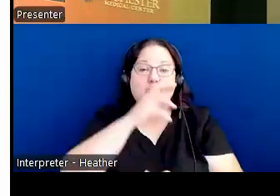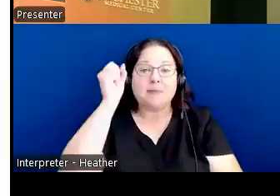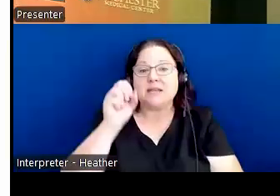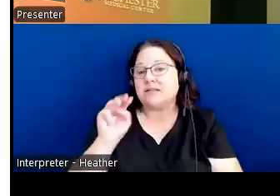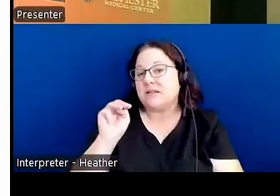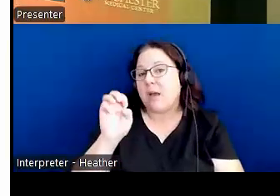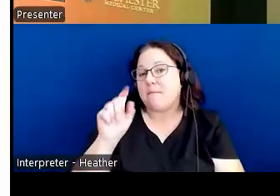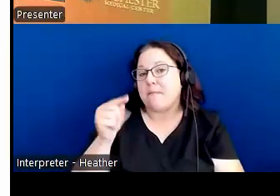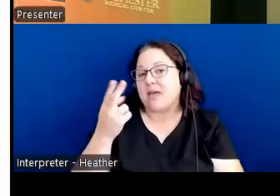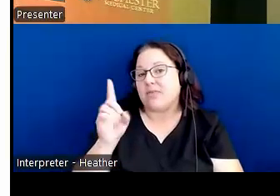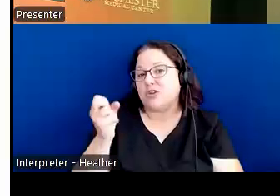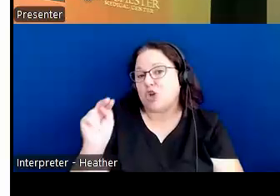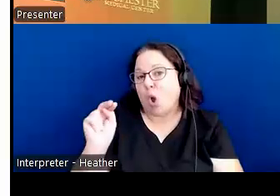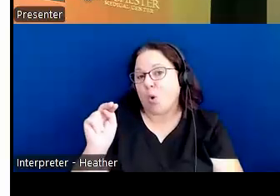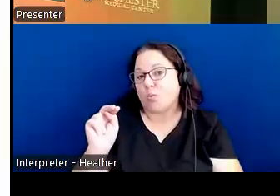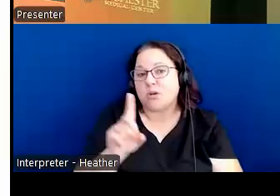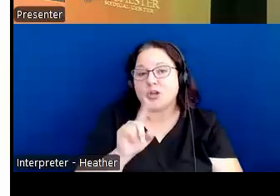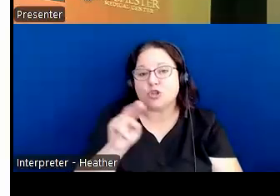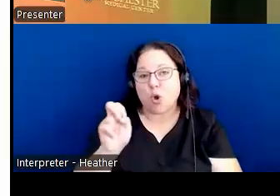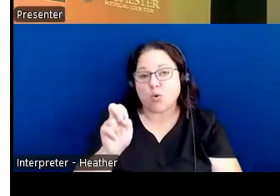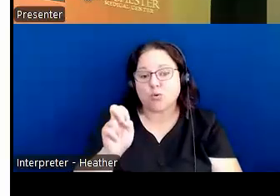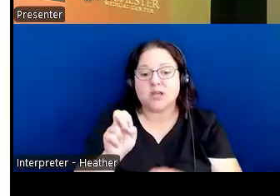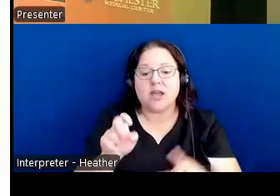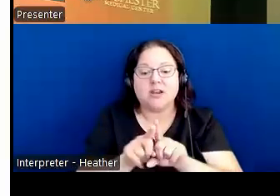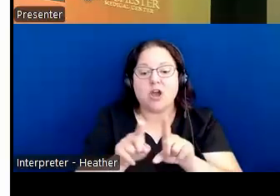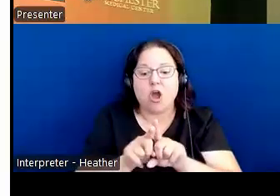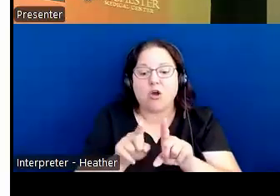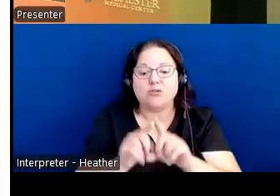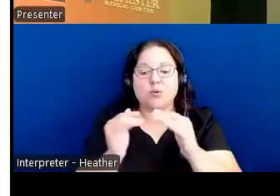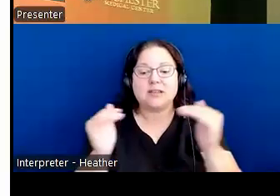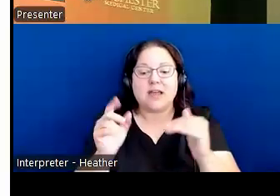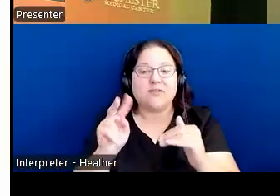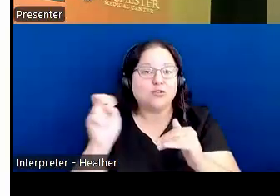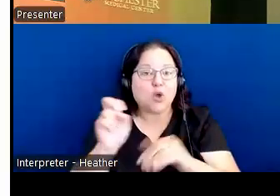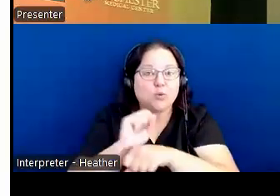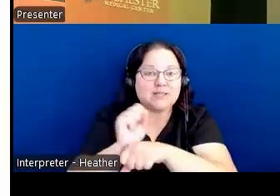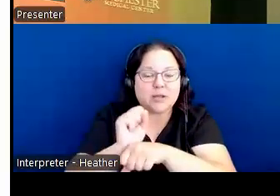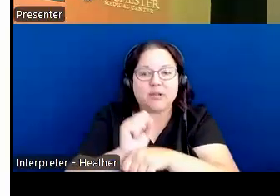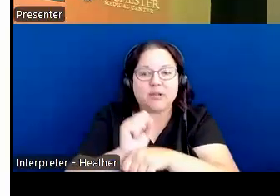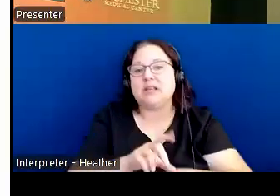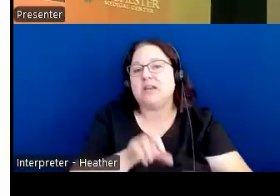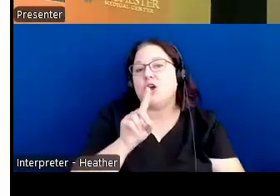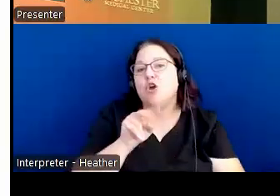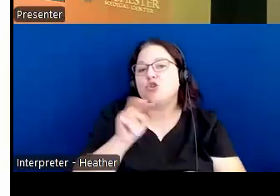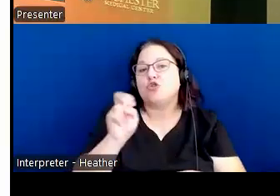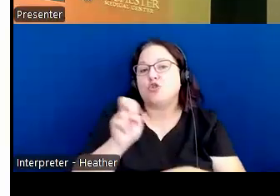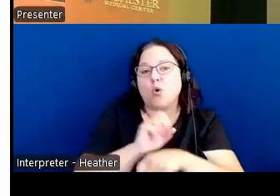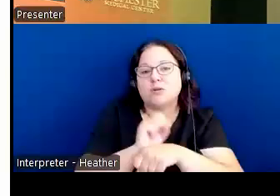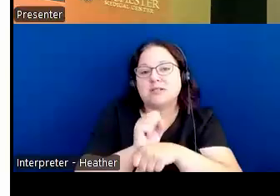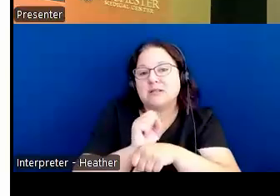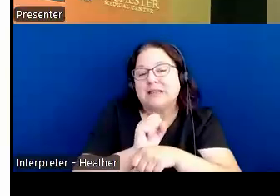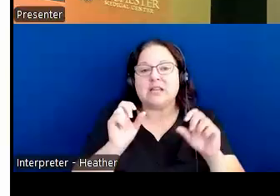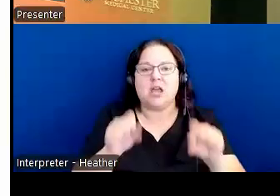the level of dose stability of methadone. The dose stability being a pretty reasonable reflection of the acuity of